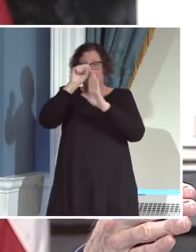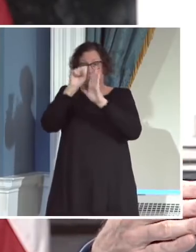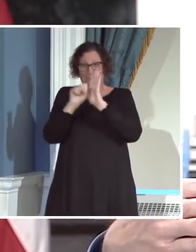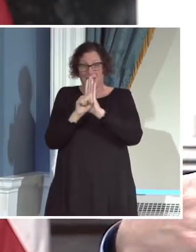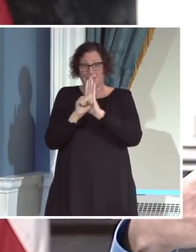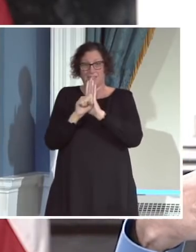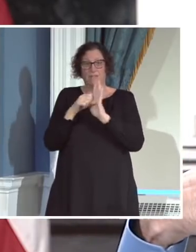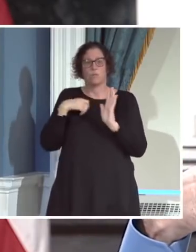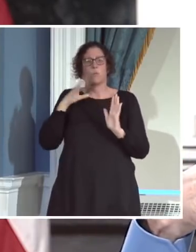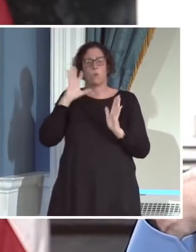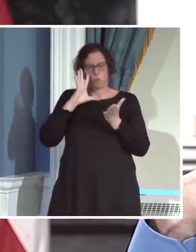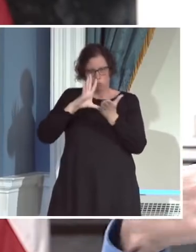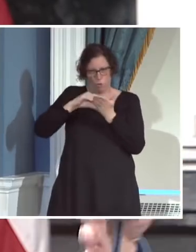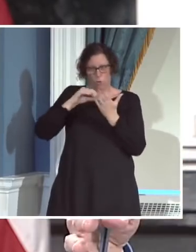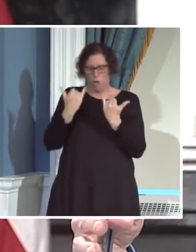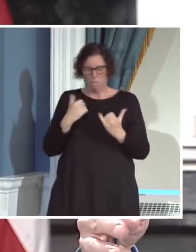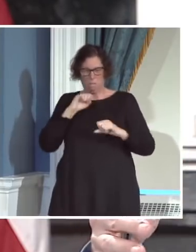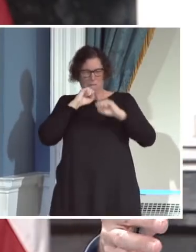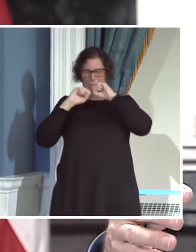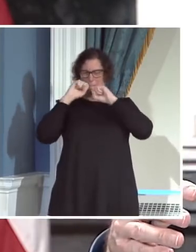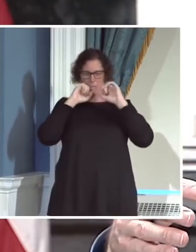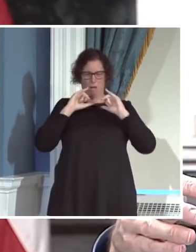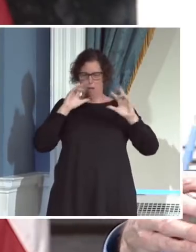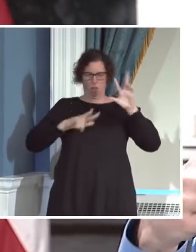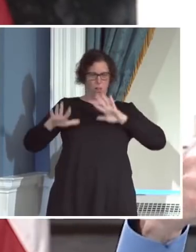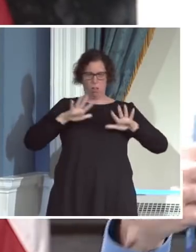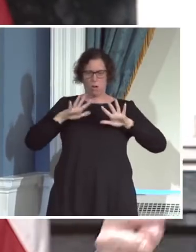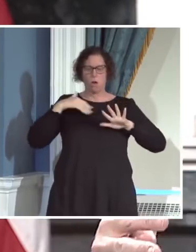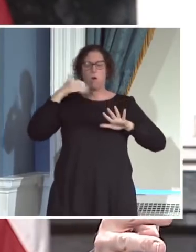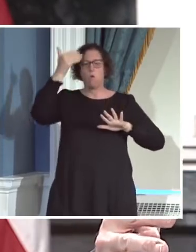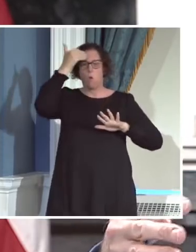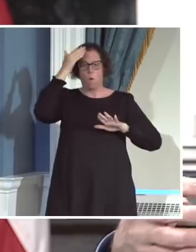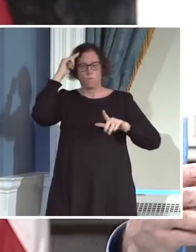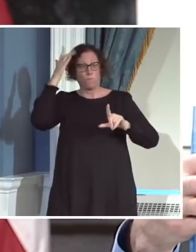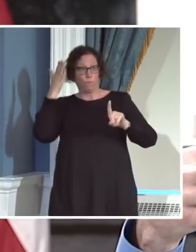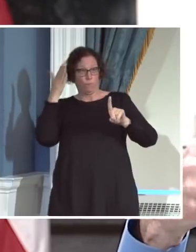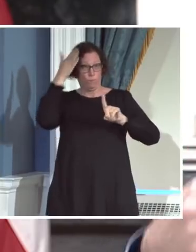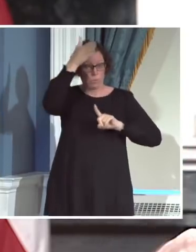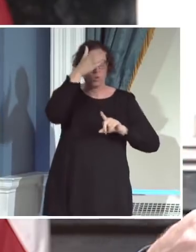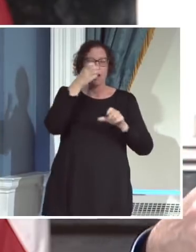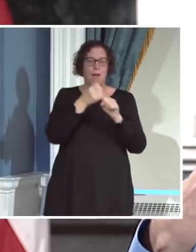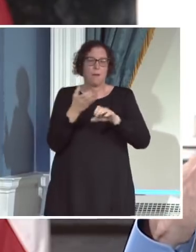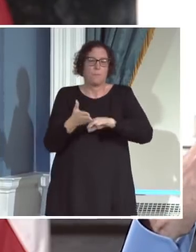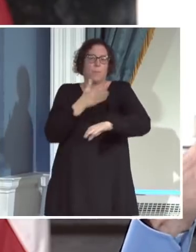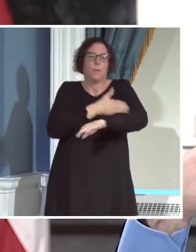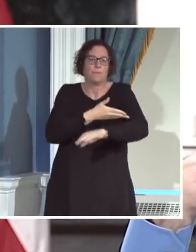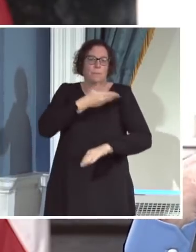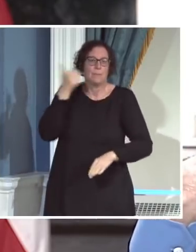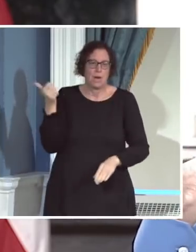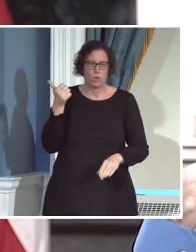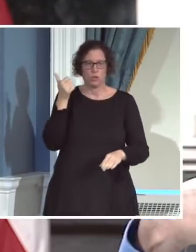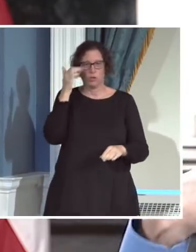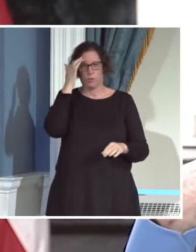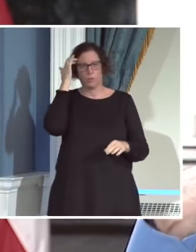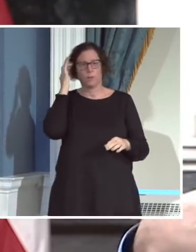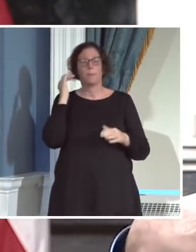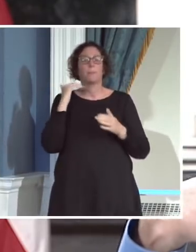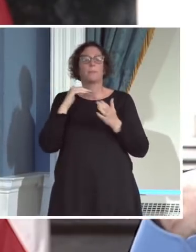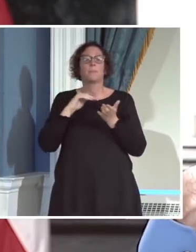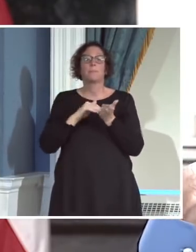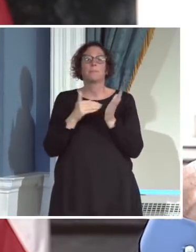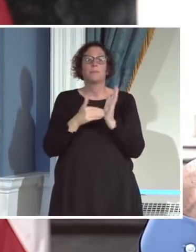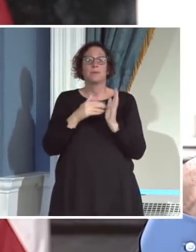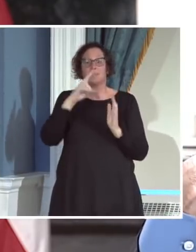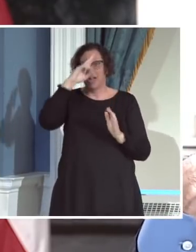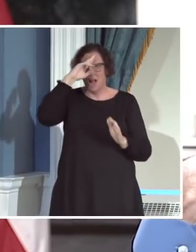healthcare. We have to make sure that folks get covered. I mean, this crisis